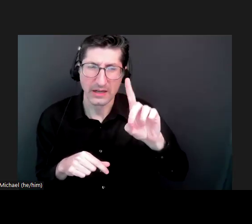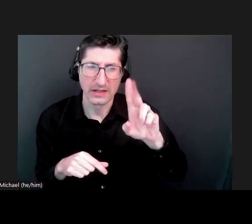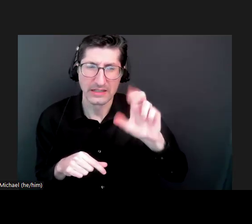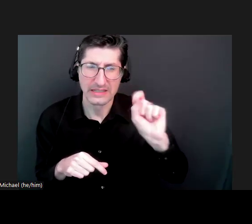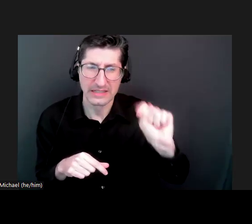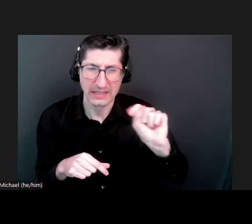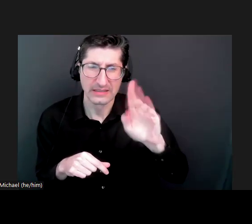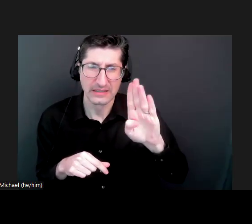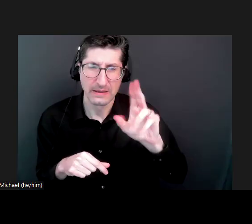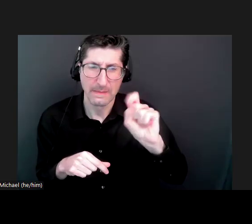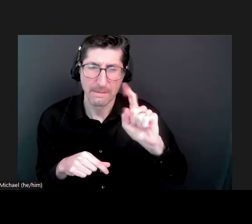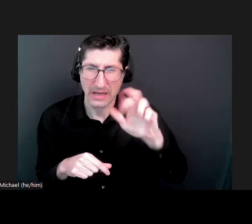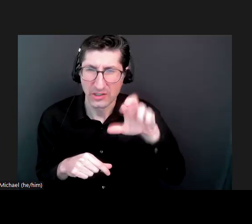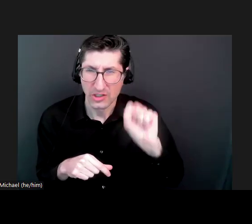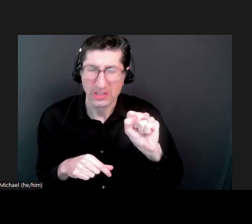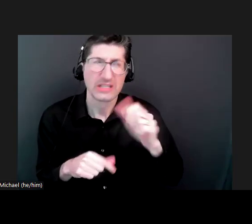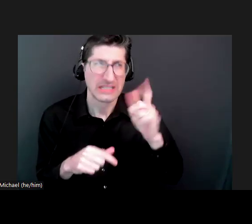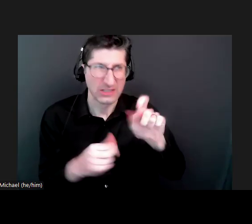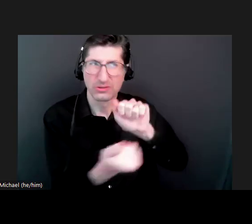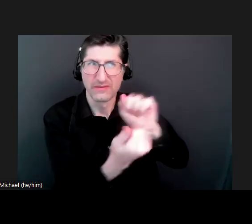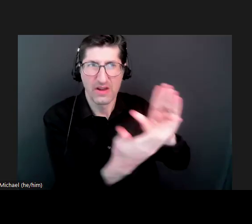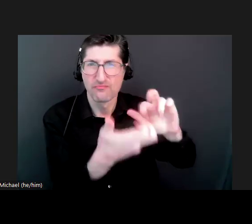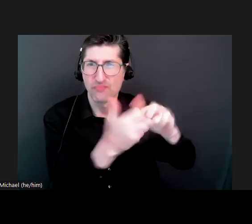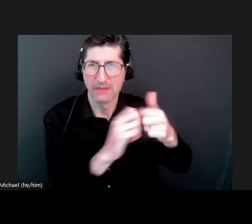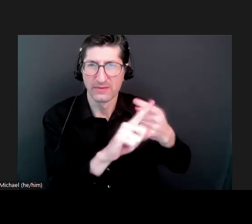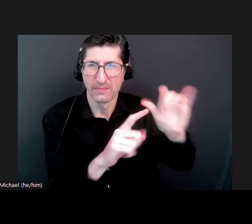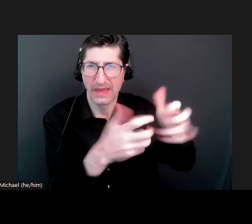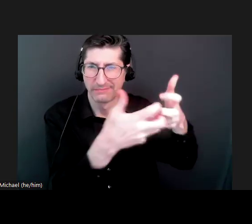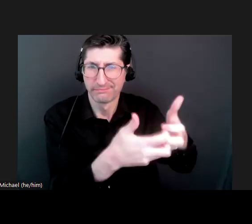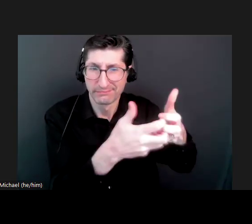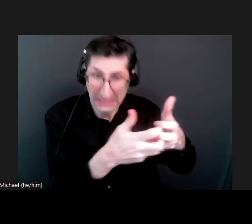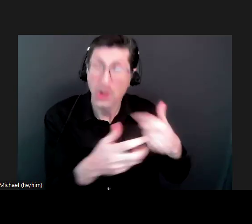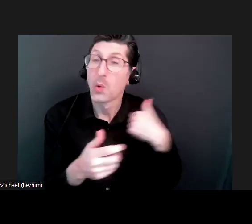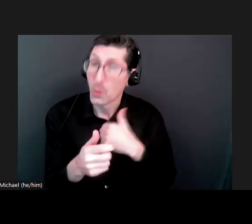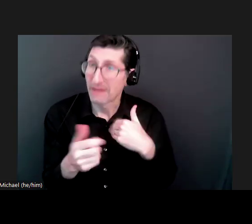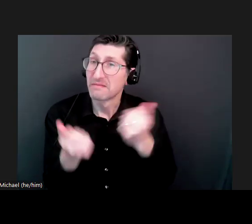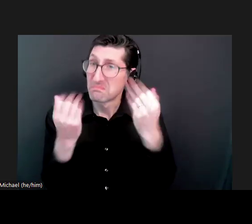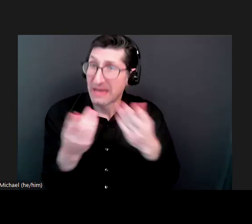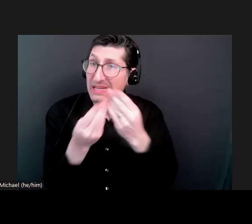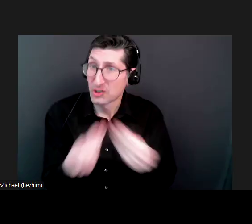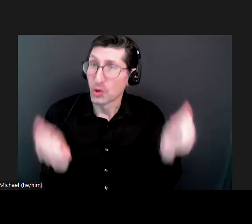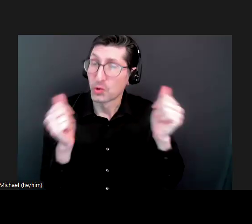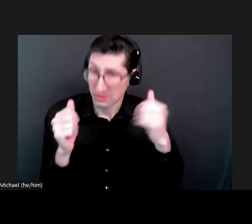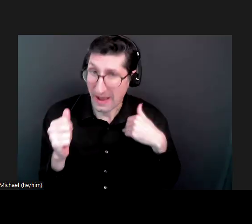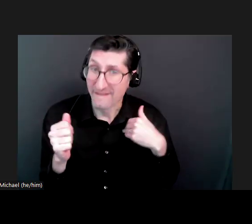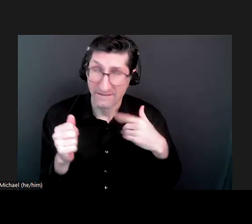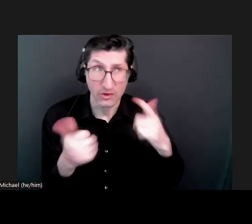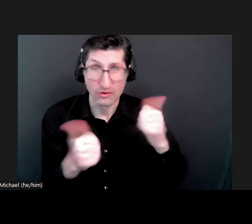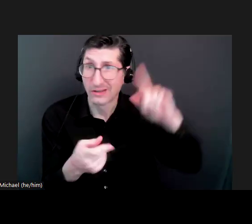this facility. There are many solutions to help alleviate the symptoms and